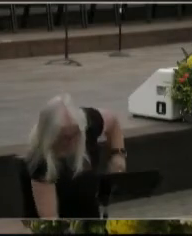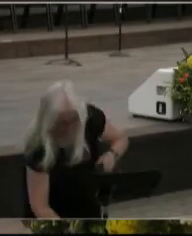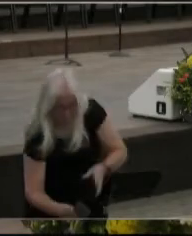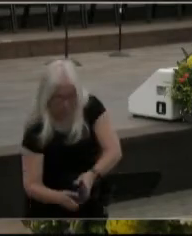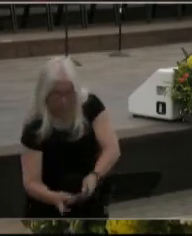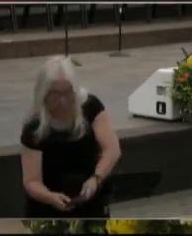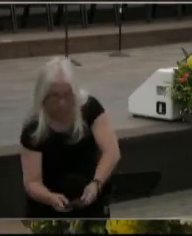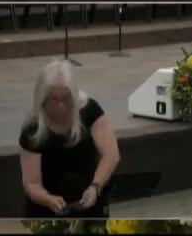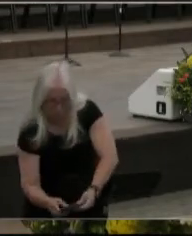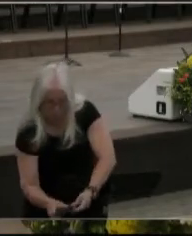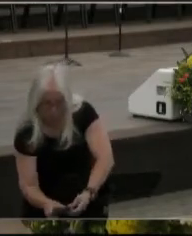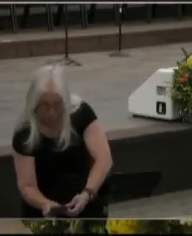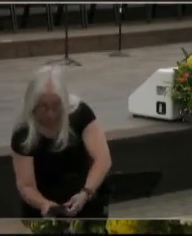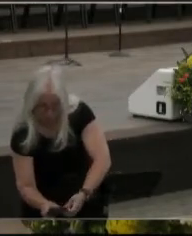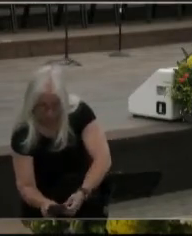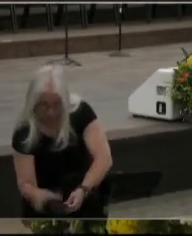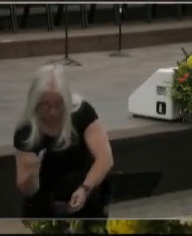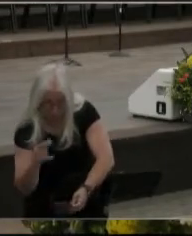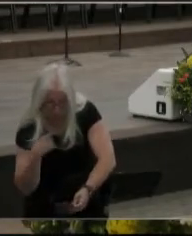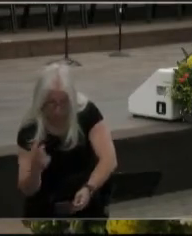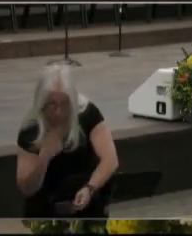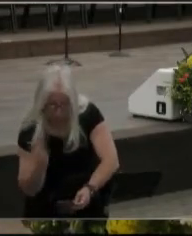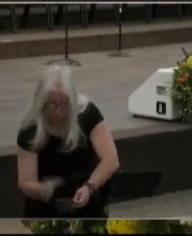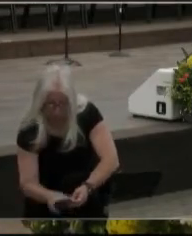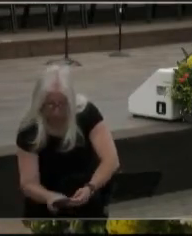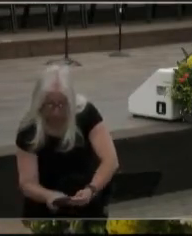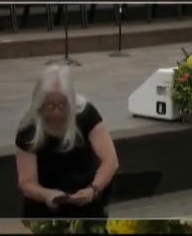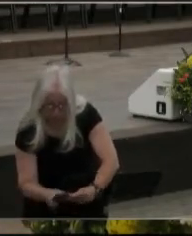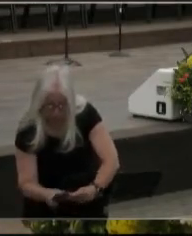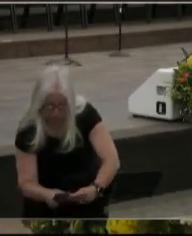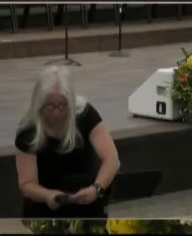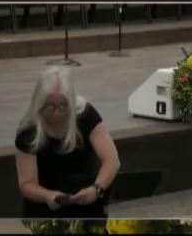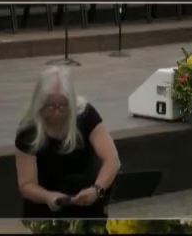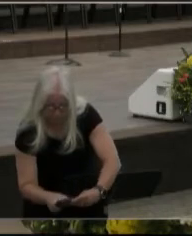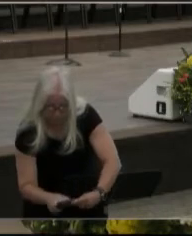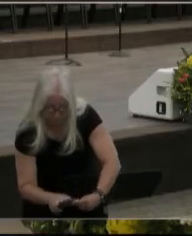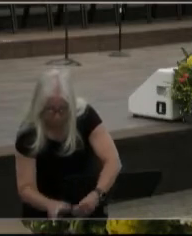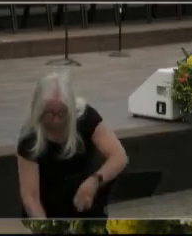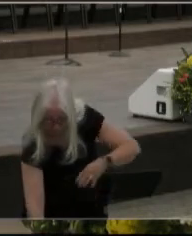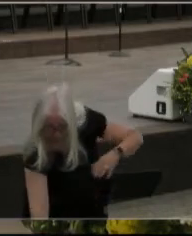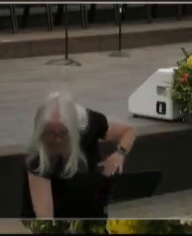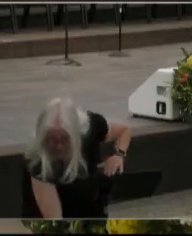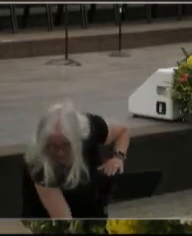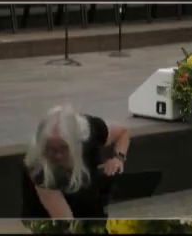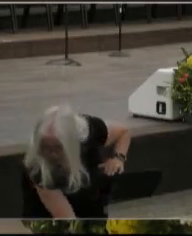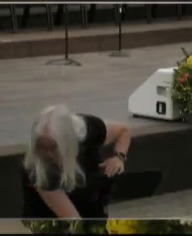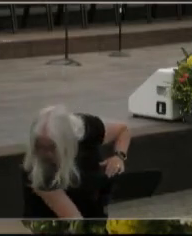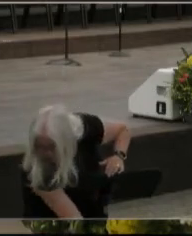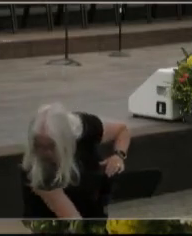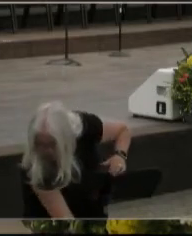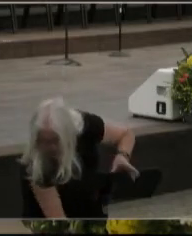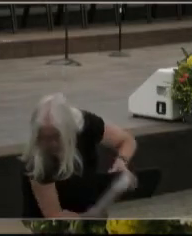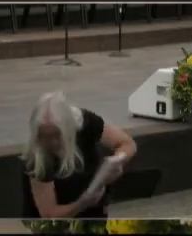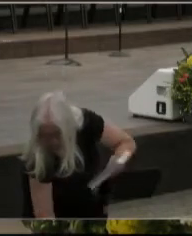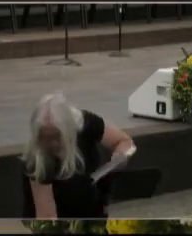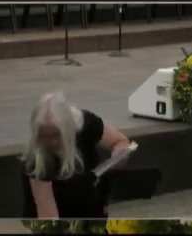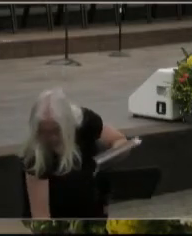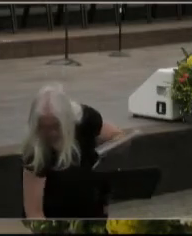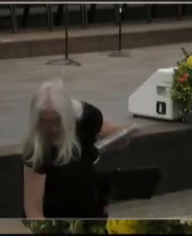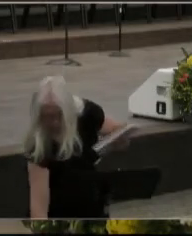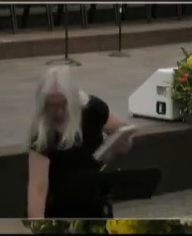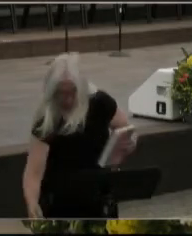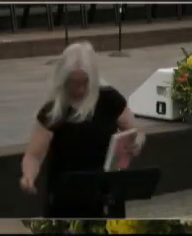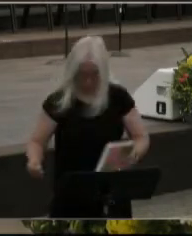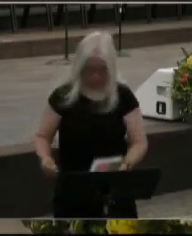Is anybody like me? If you're like me, say amen. That was awfully dangerous. Oh, my soul, that was so dangerous.